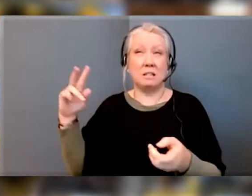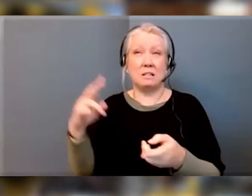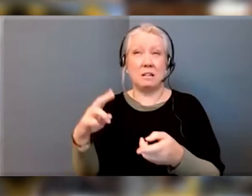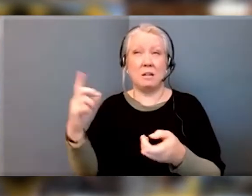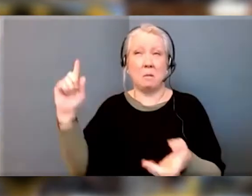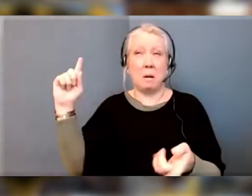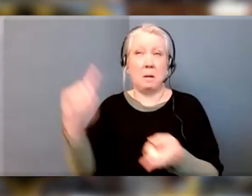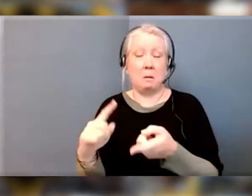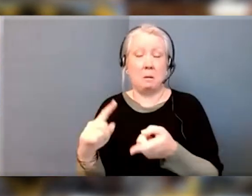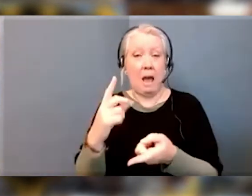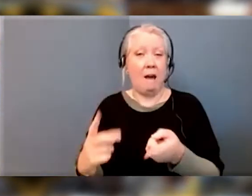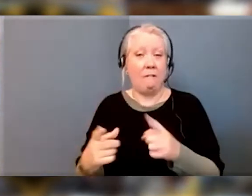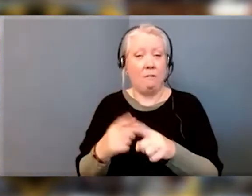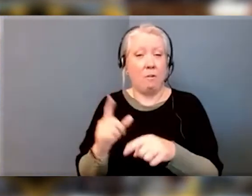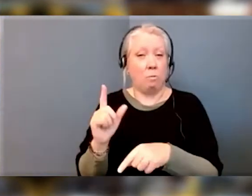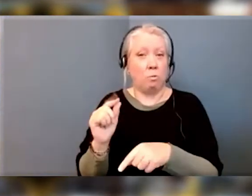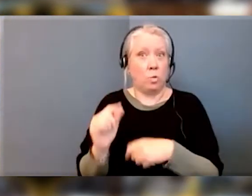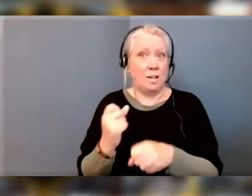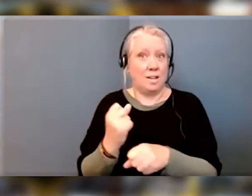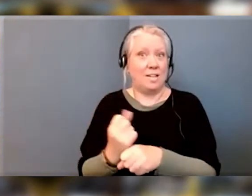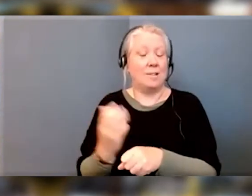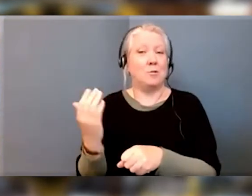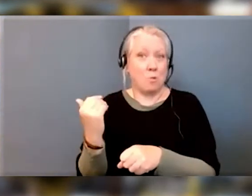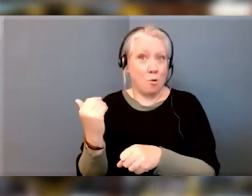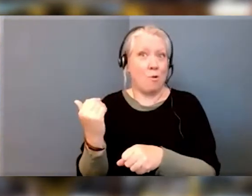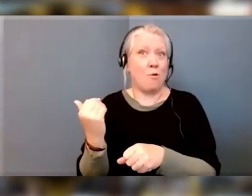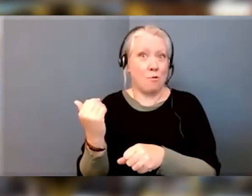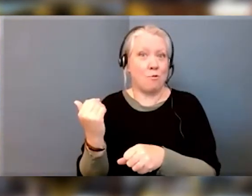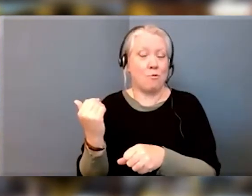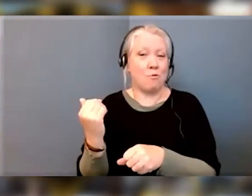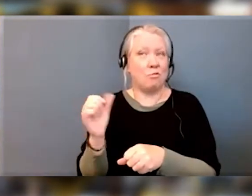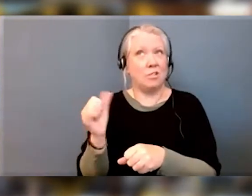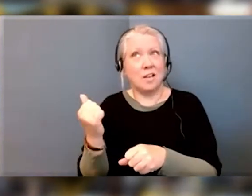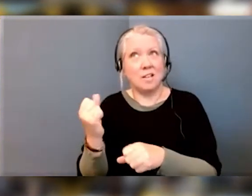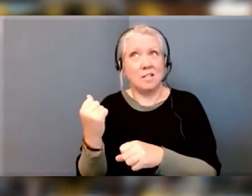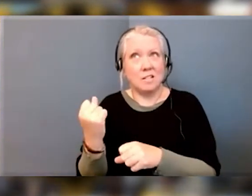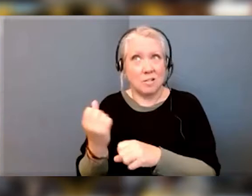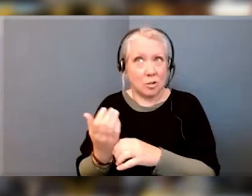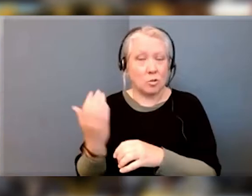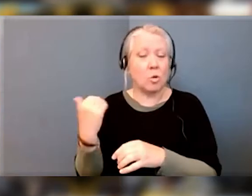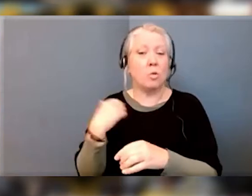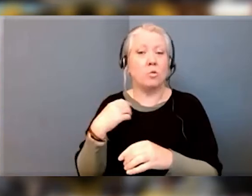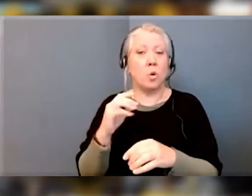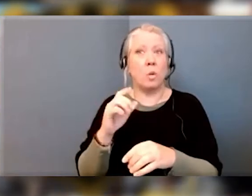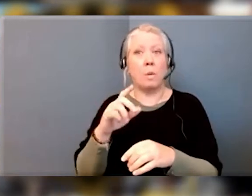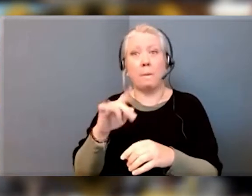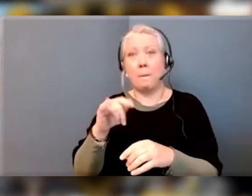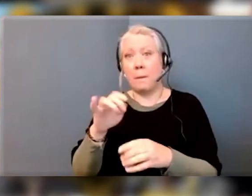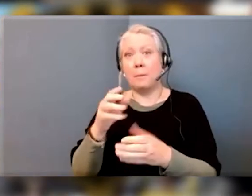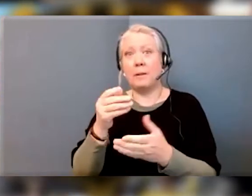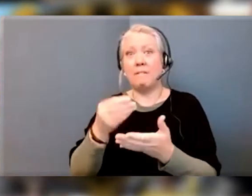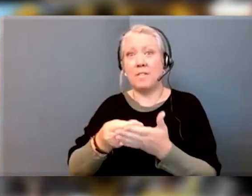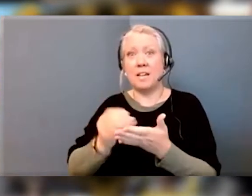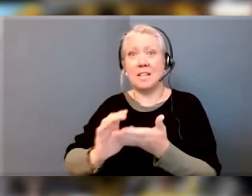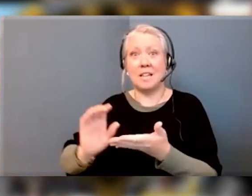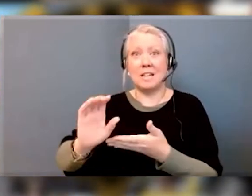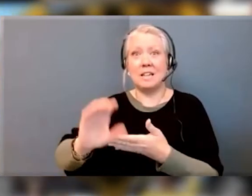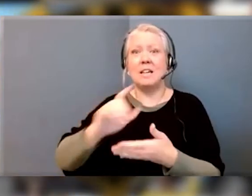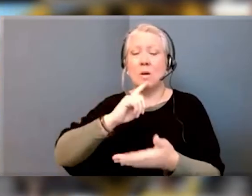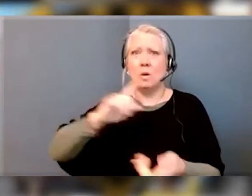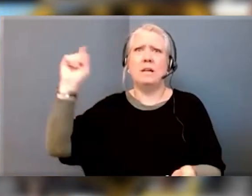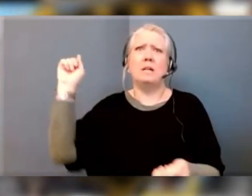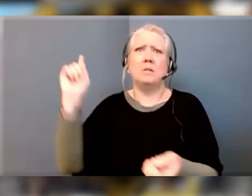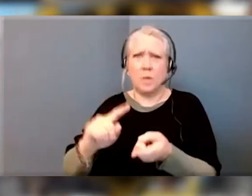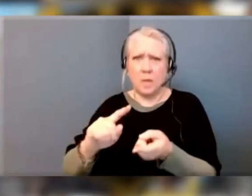10, 20 years ago. So, the program funding has been reduced greatly. There has been an increase in funding in the